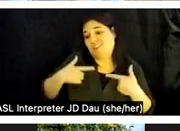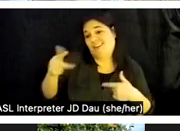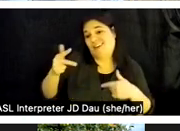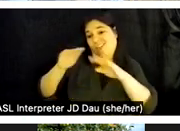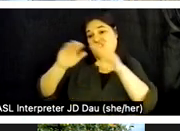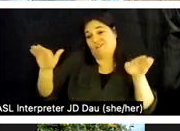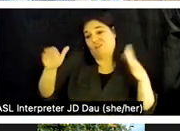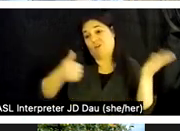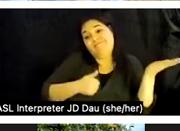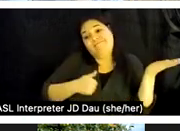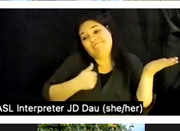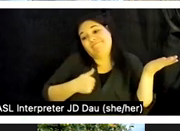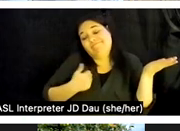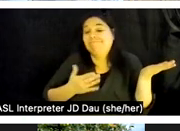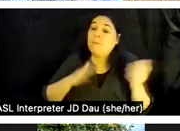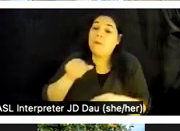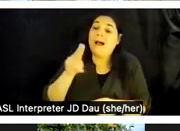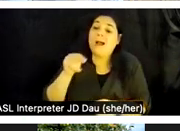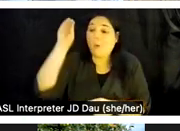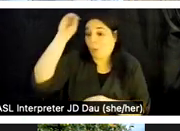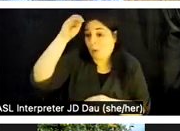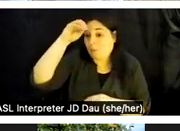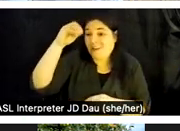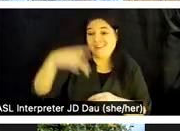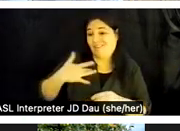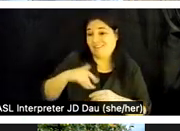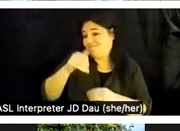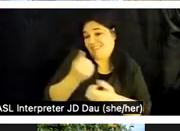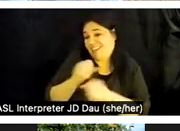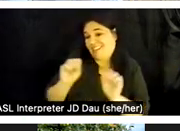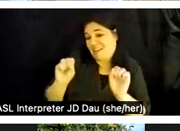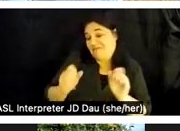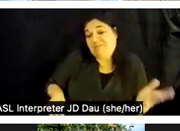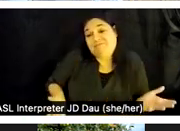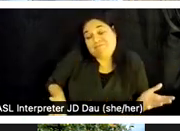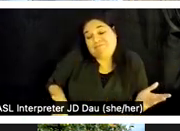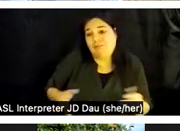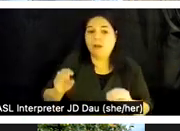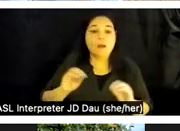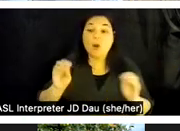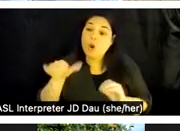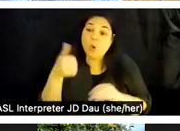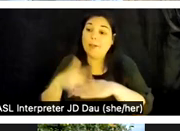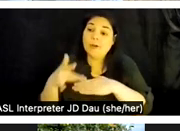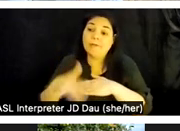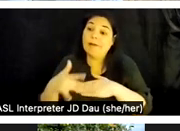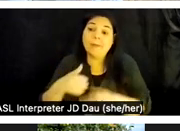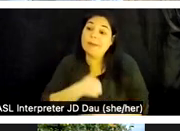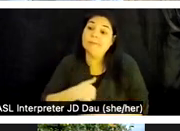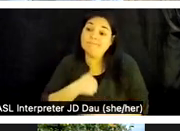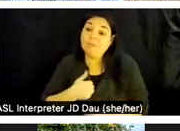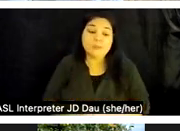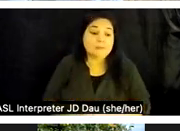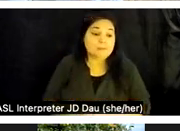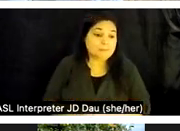apartments, because he, in his own personal opinion, thinks it's unsafe. And he doesn't have any other apartments available. Here, Lenny